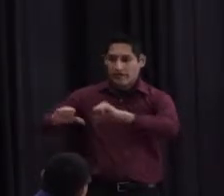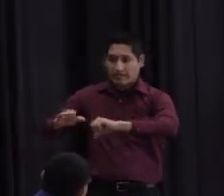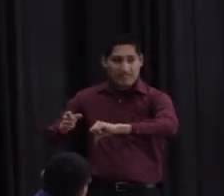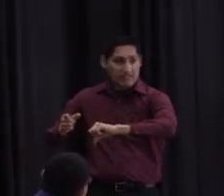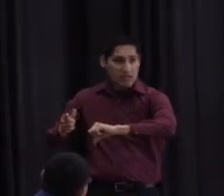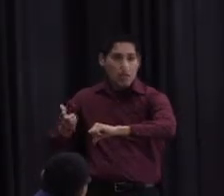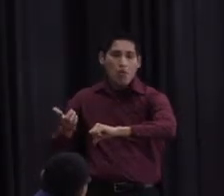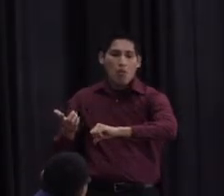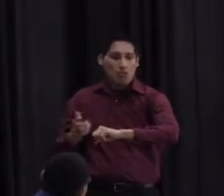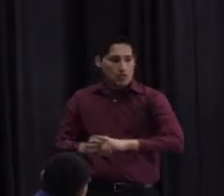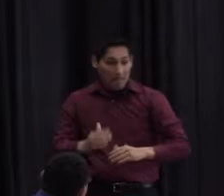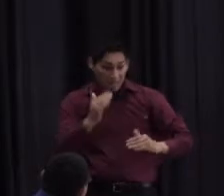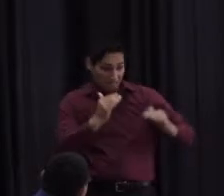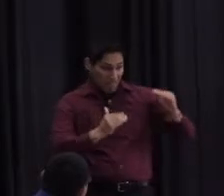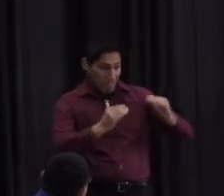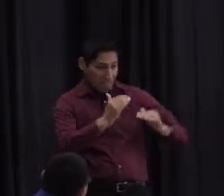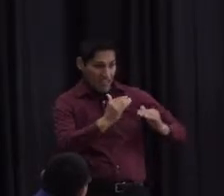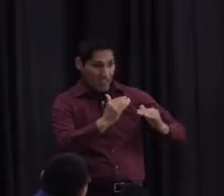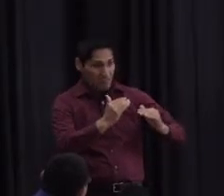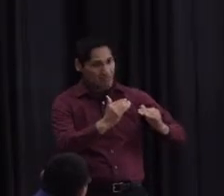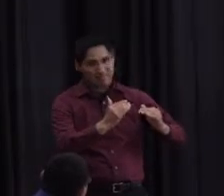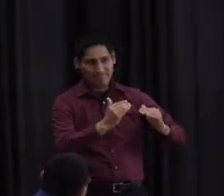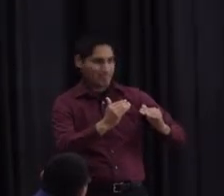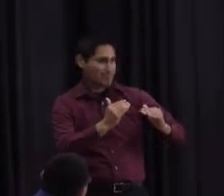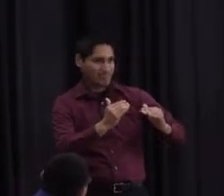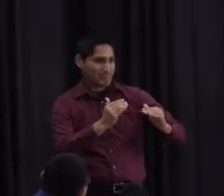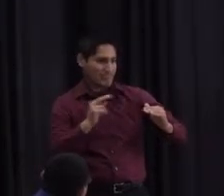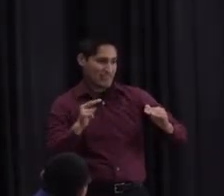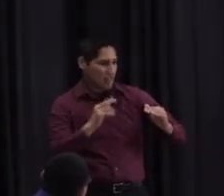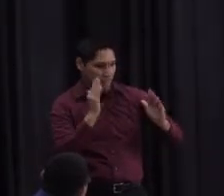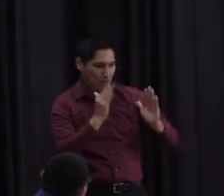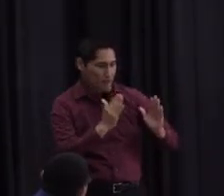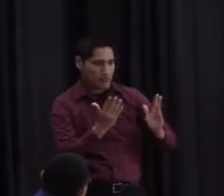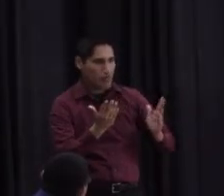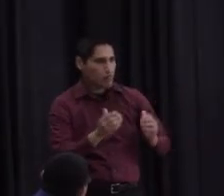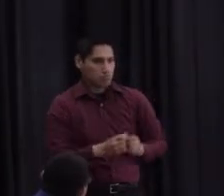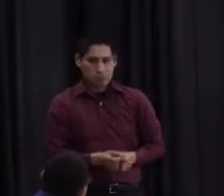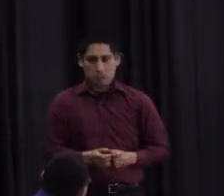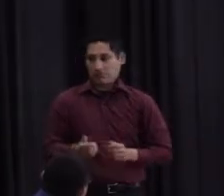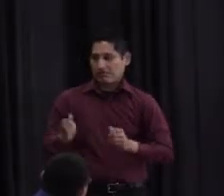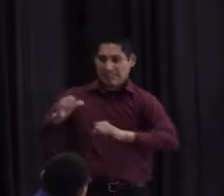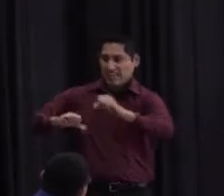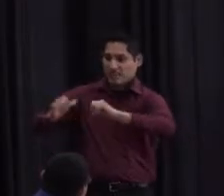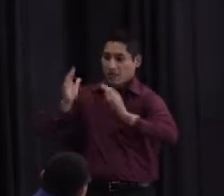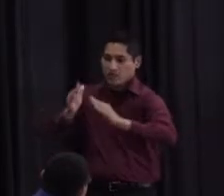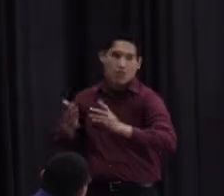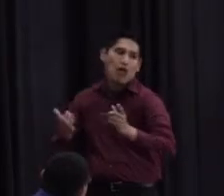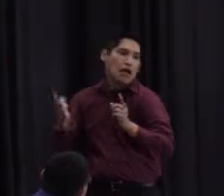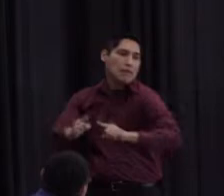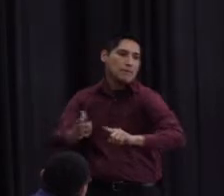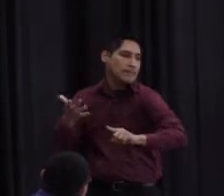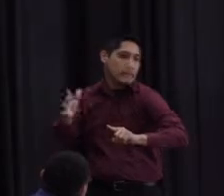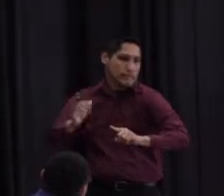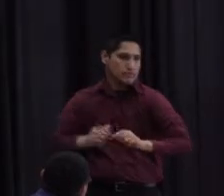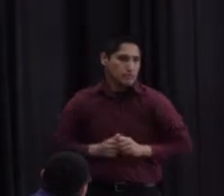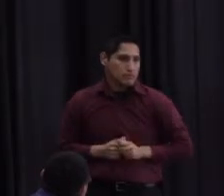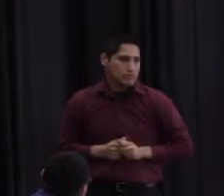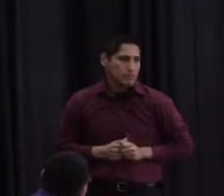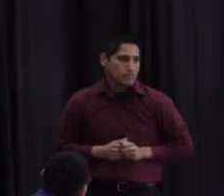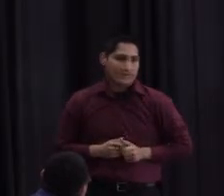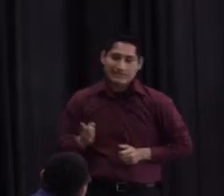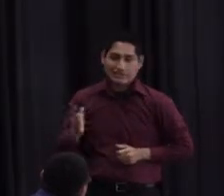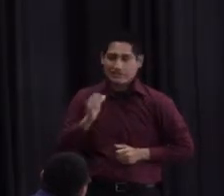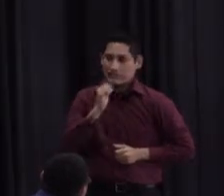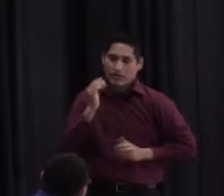whether something is fair. It only cares about whether it is. And so this was not